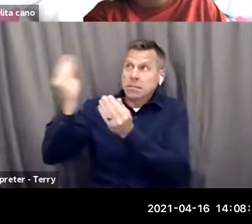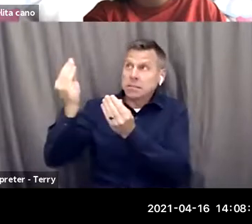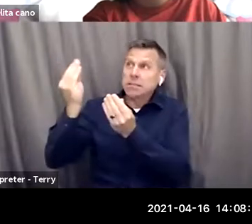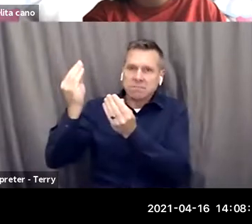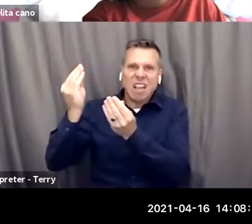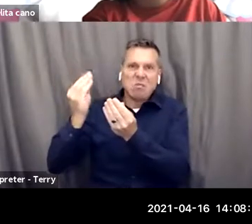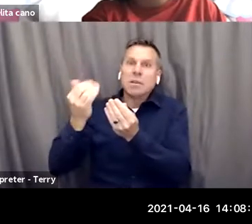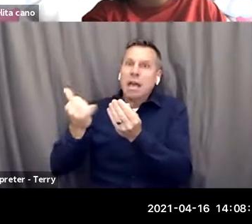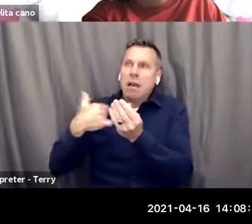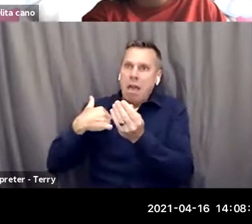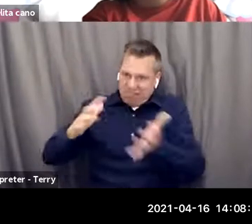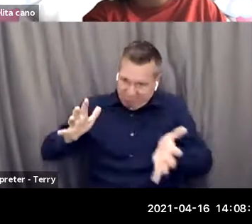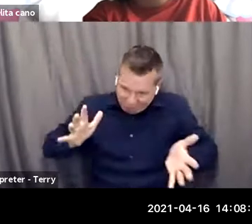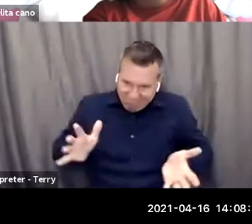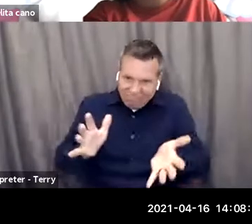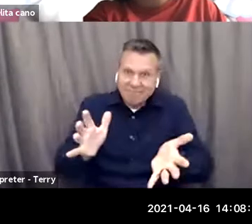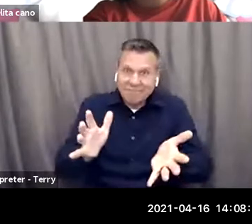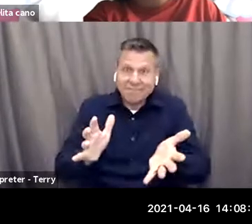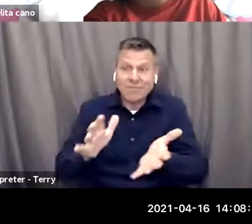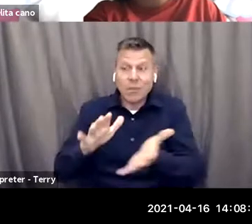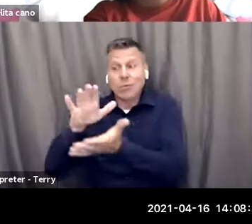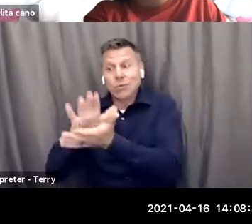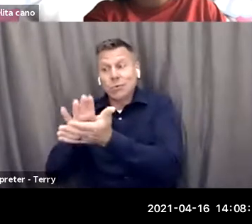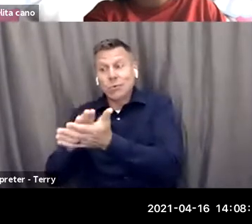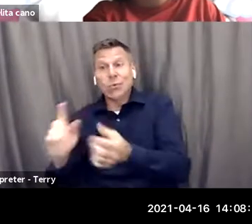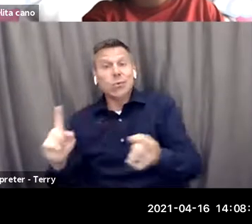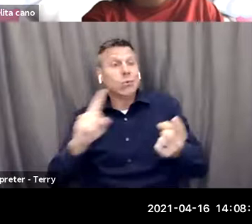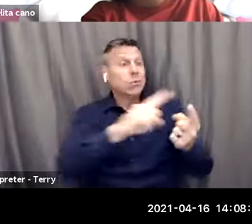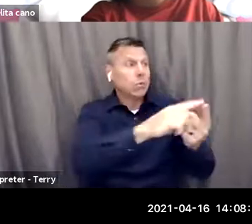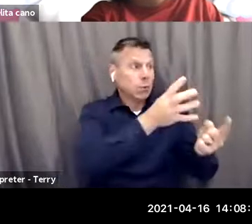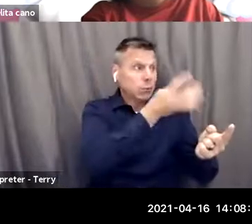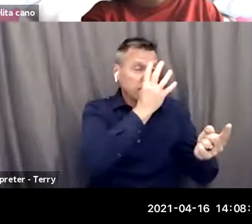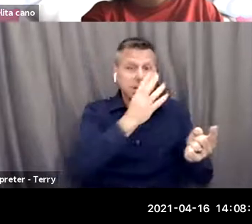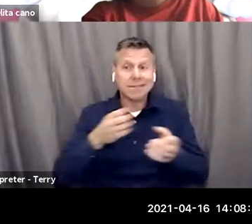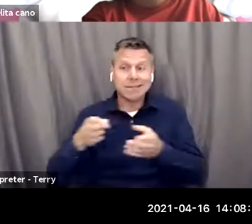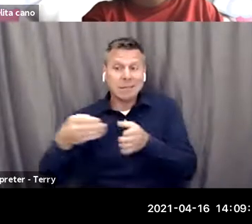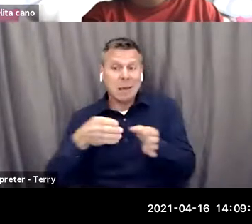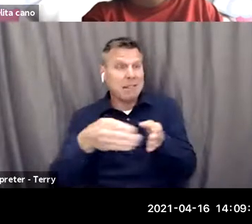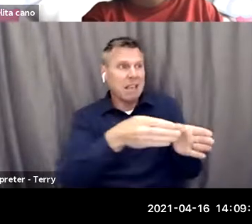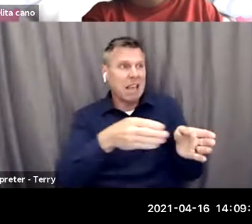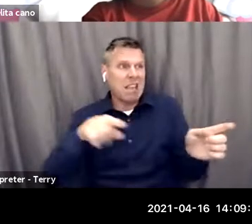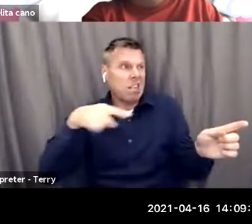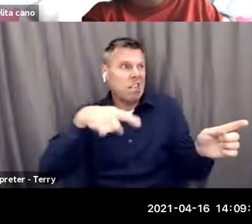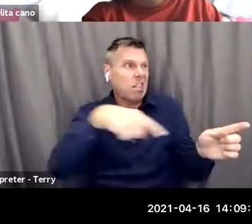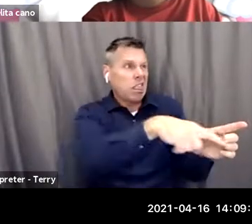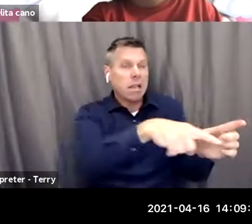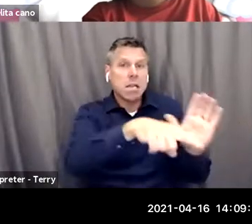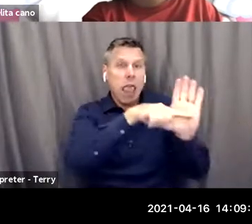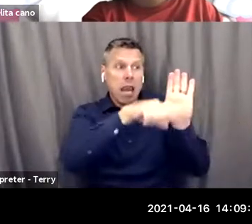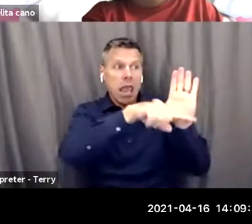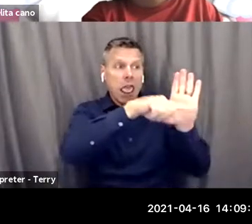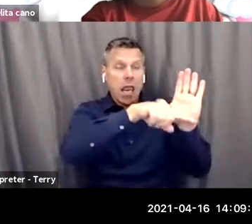We talk about the school to prison pipeline, and it's been negative, and it's been negative, and it's been negative. And I think it's time for us to start focusing on the